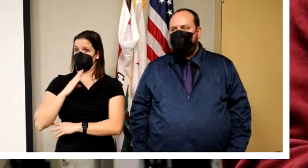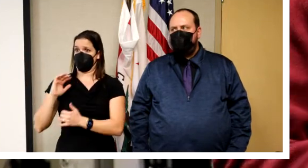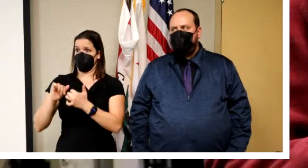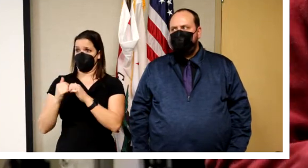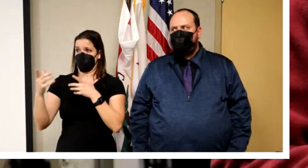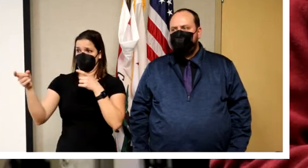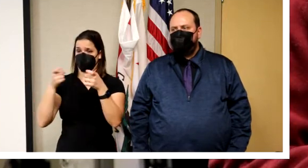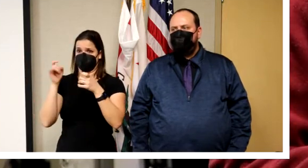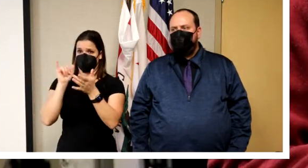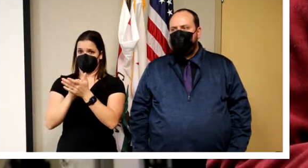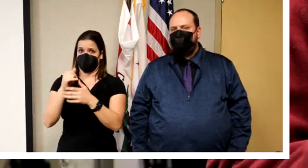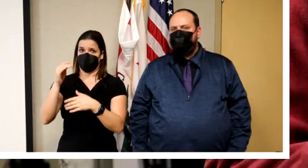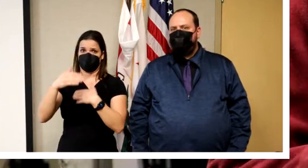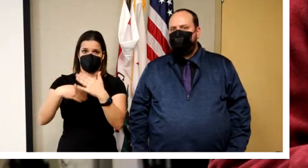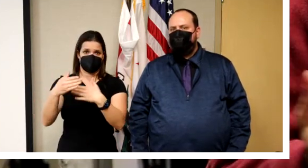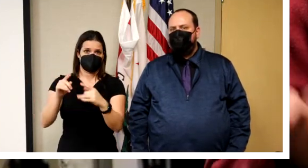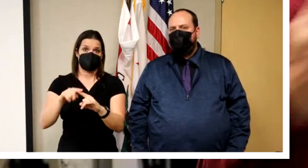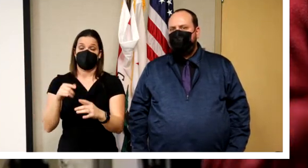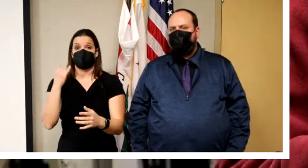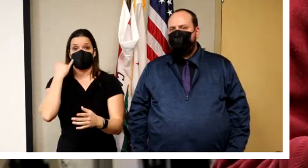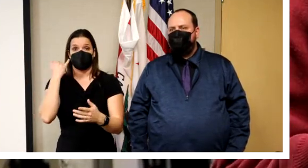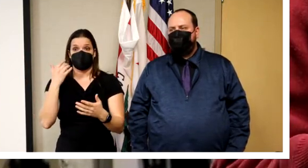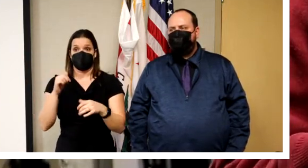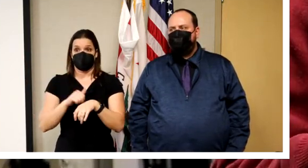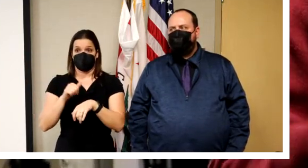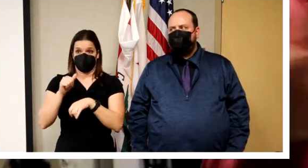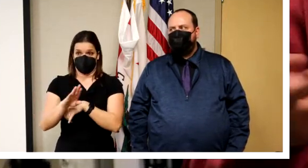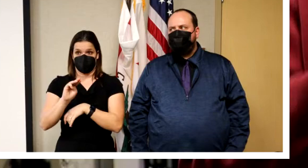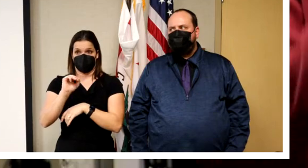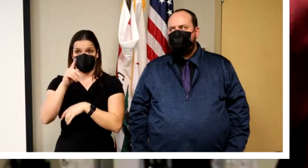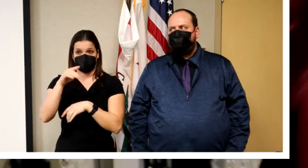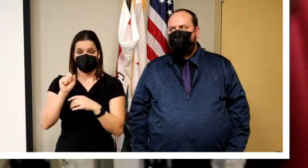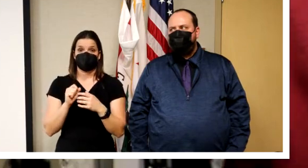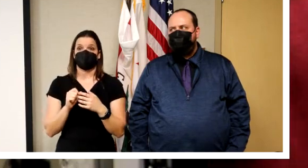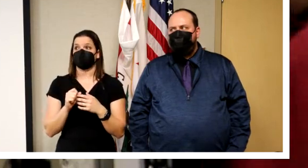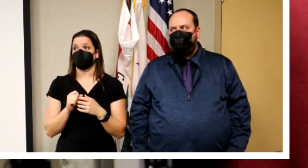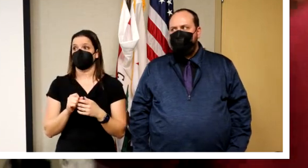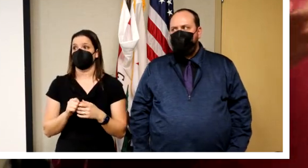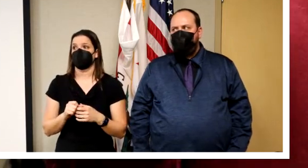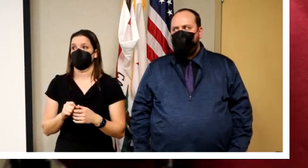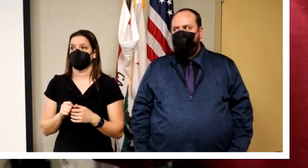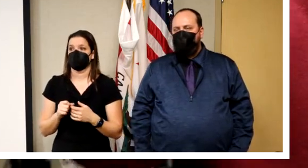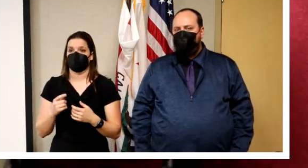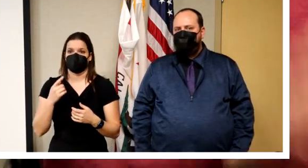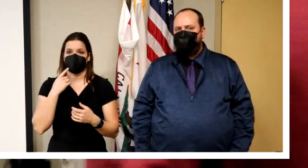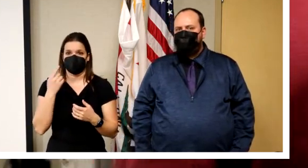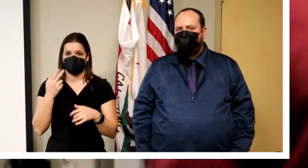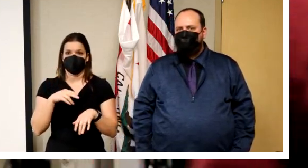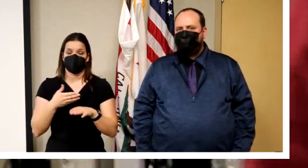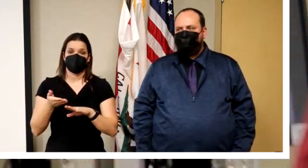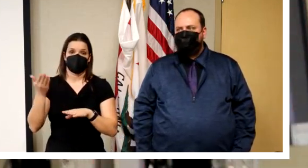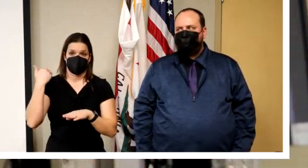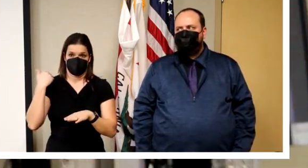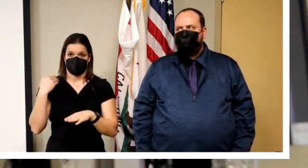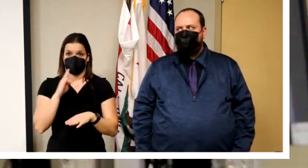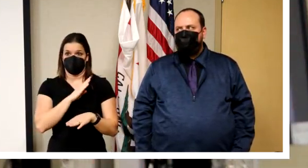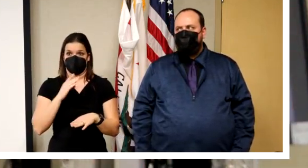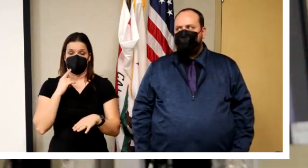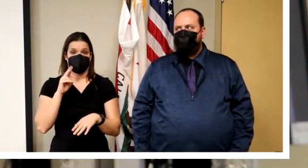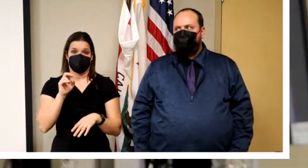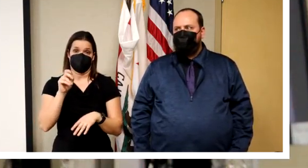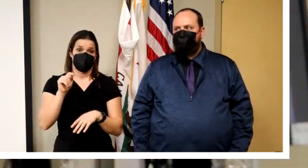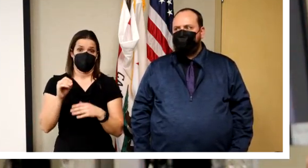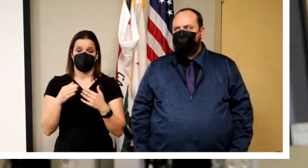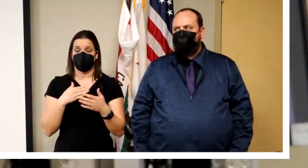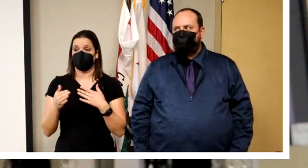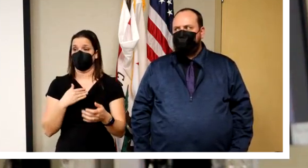want to govern that process. But usually if they make a submission, board, I'll just tell you this is the way it's traditionally done before. You can veto this or whatever,